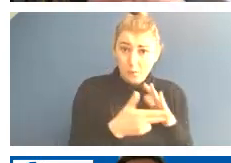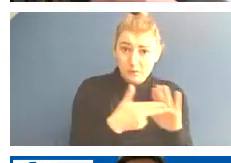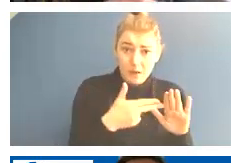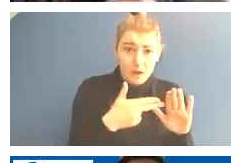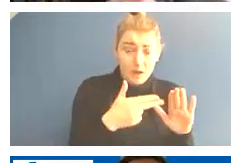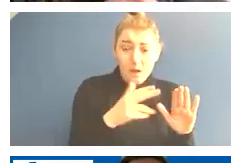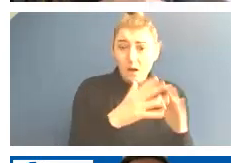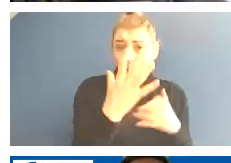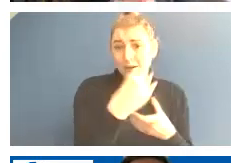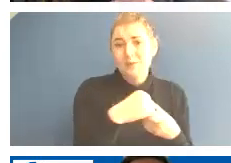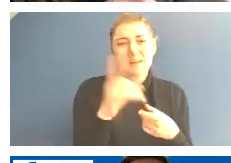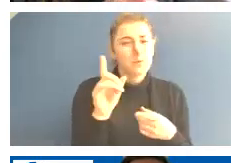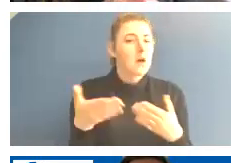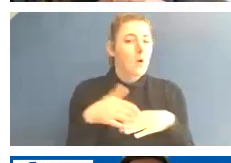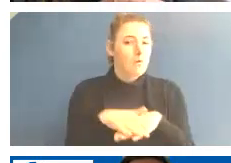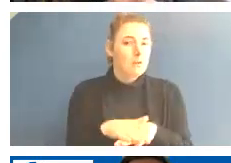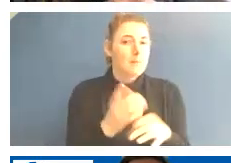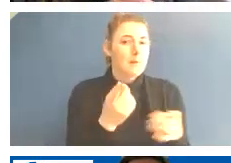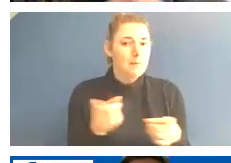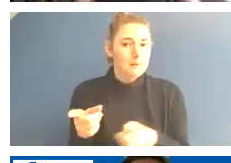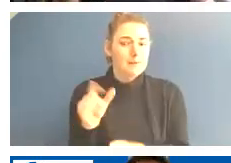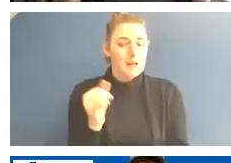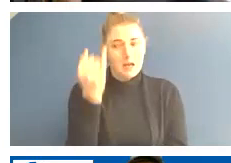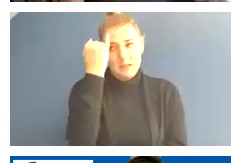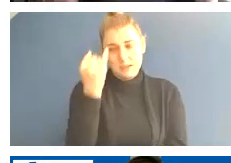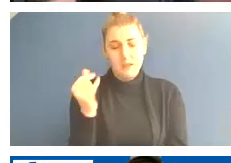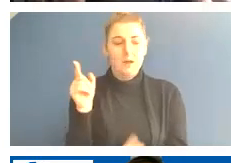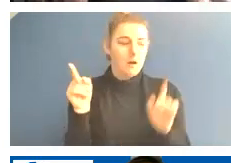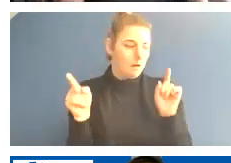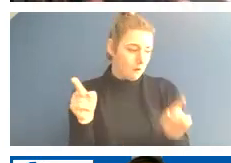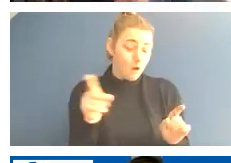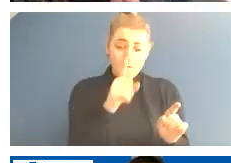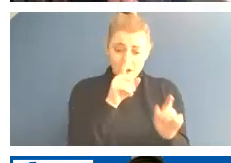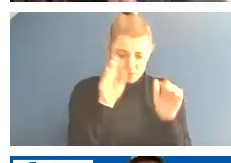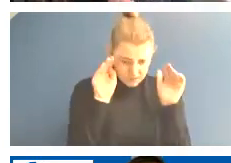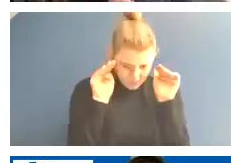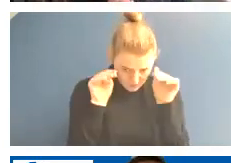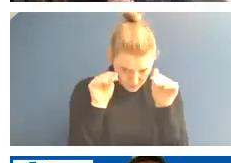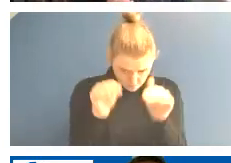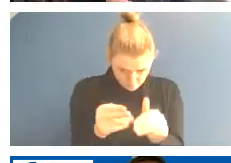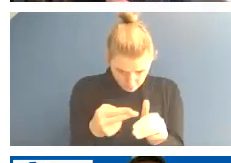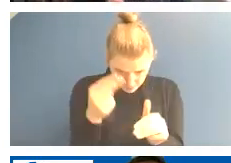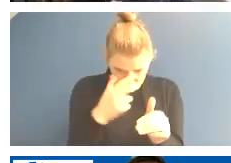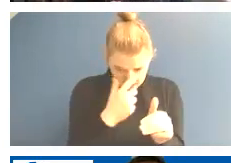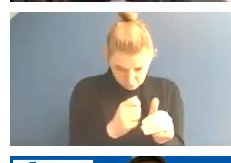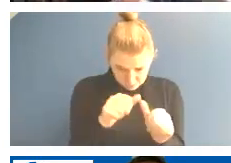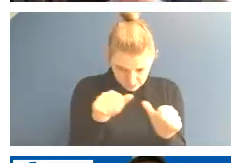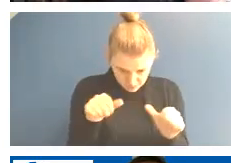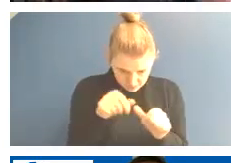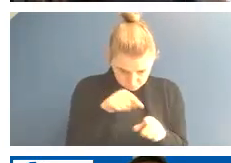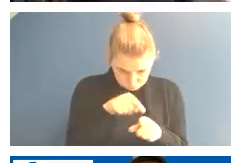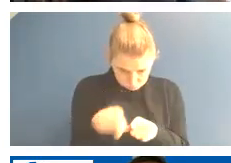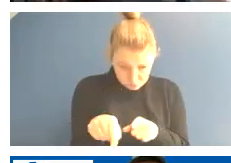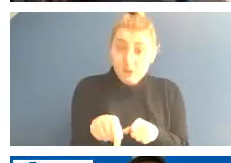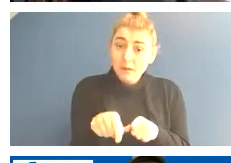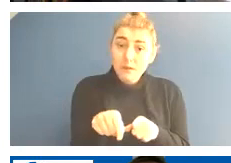overlap often stems from, is that idea of very narrow, very high interest sort of areas.